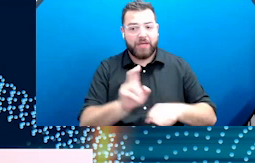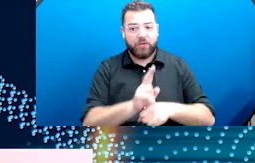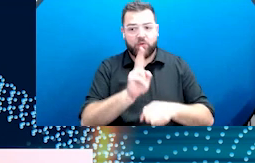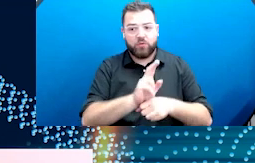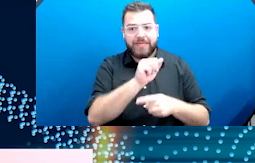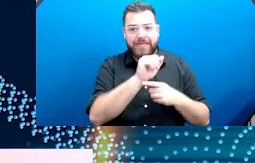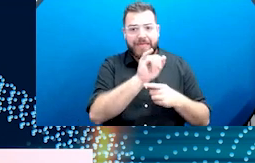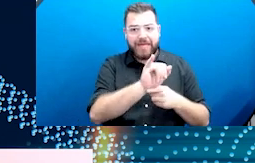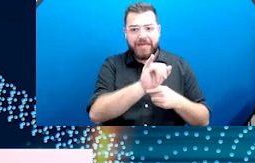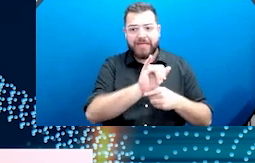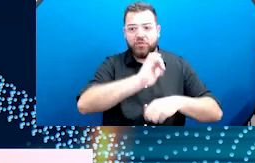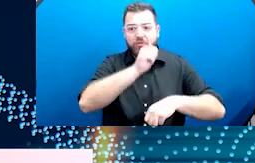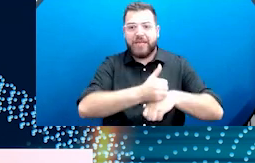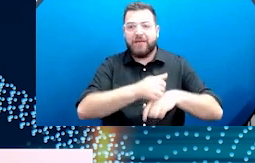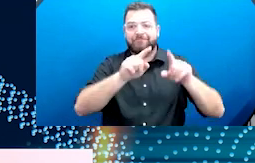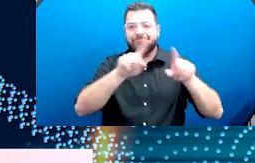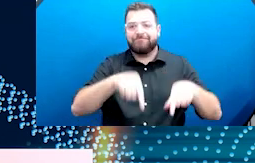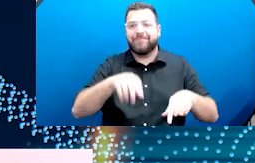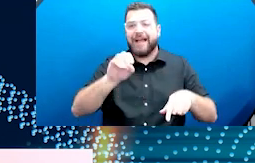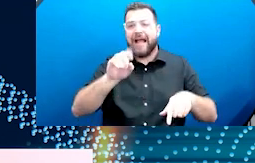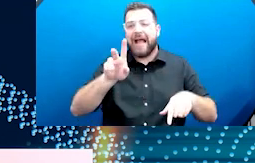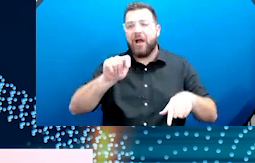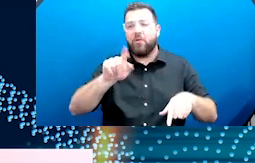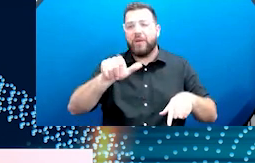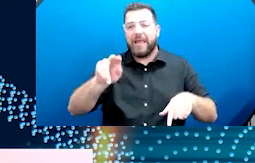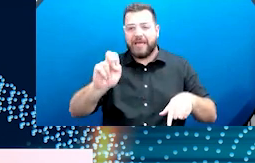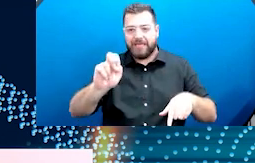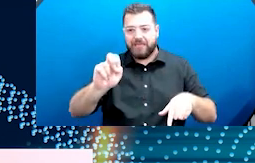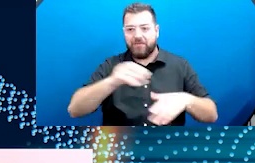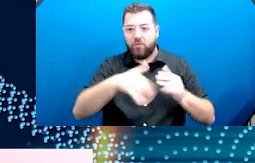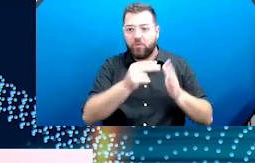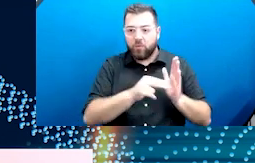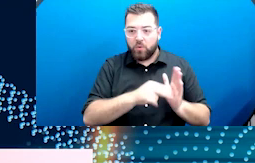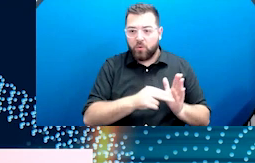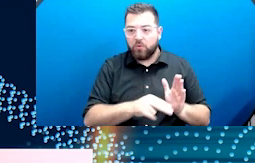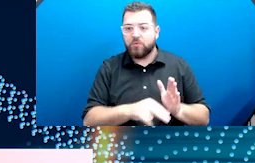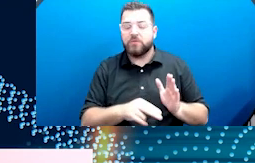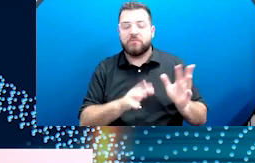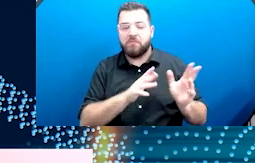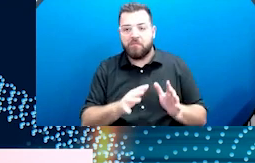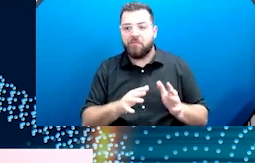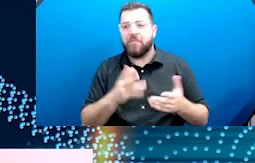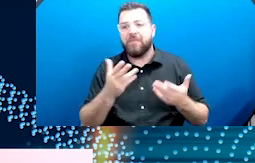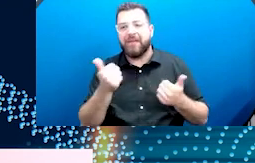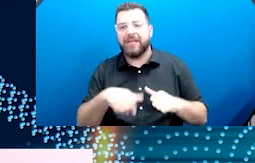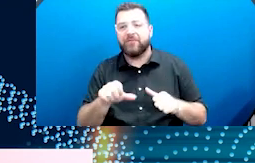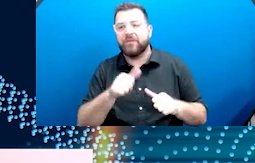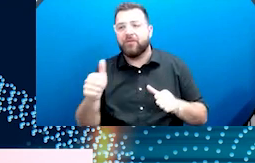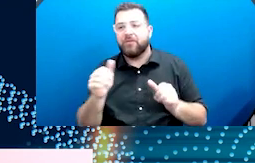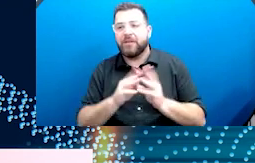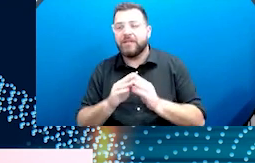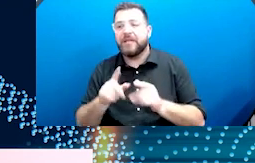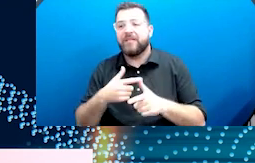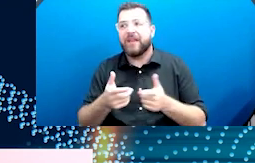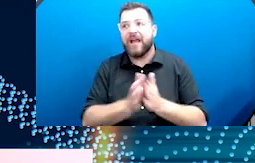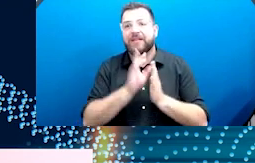an outline of all of your notes that you've taken today or from this workshop or any of the other sessions, and ask it to create